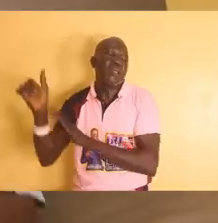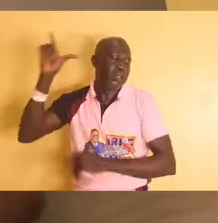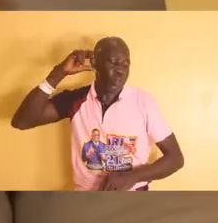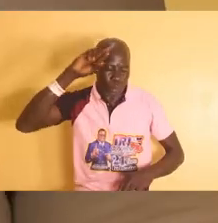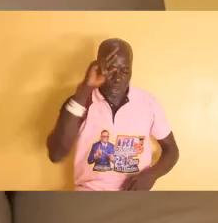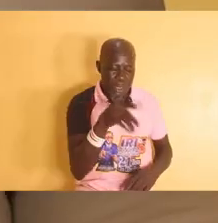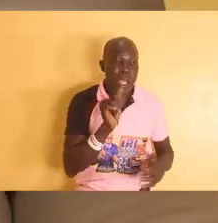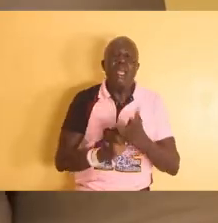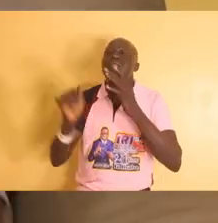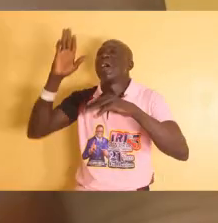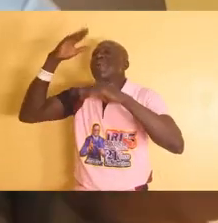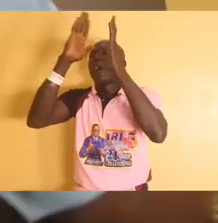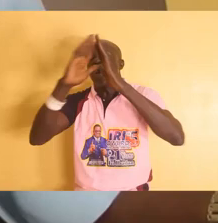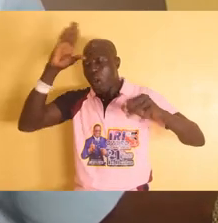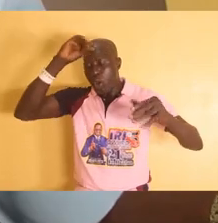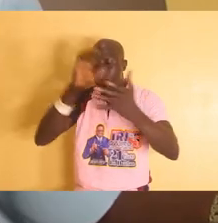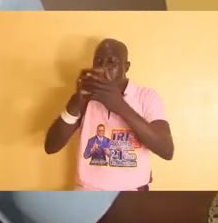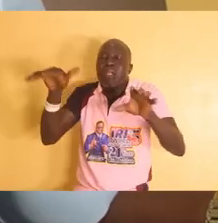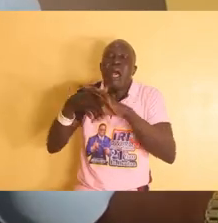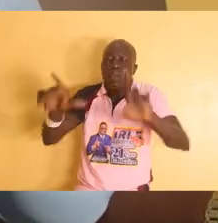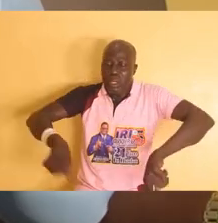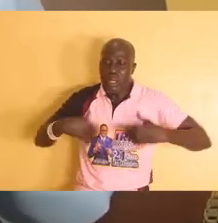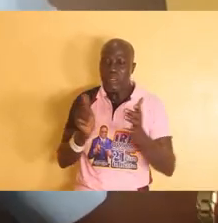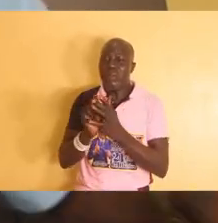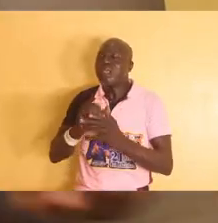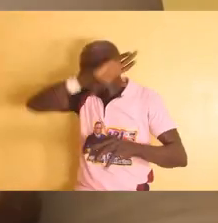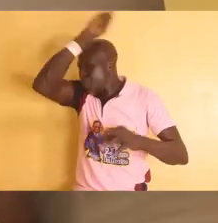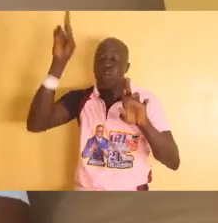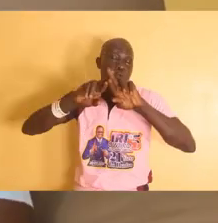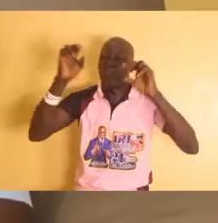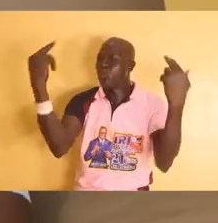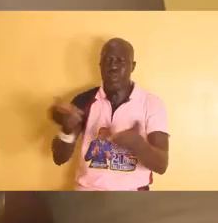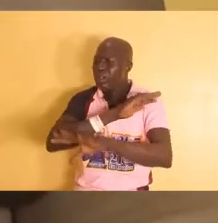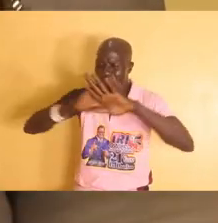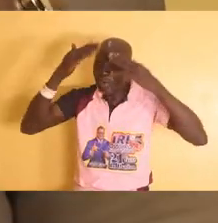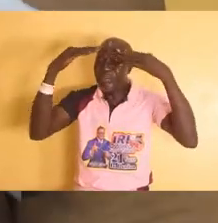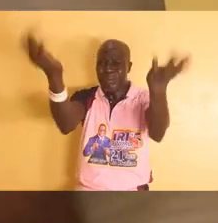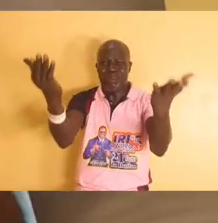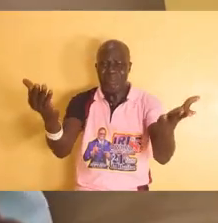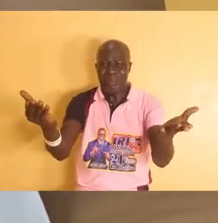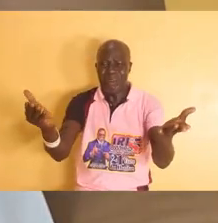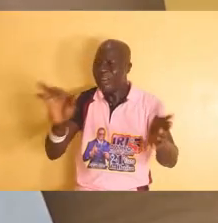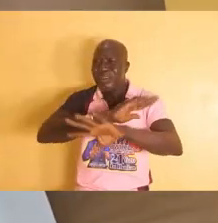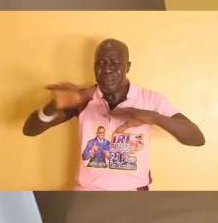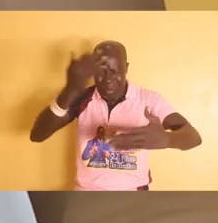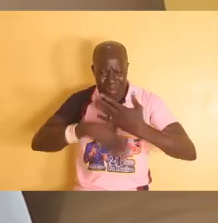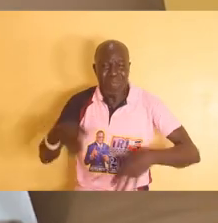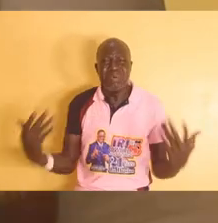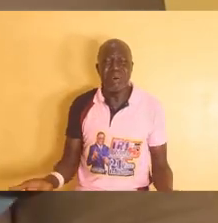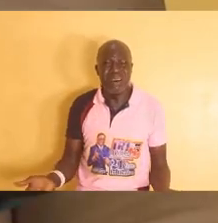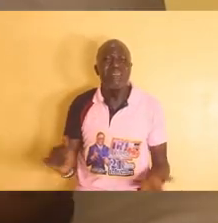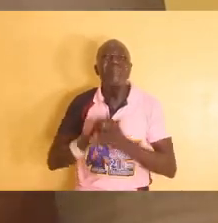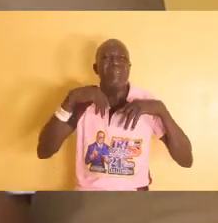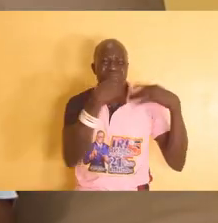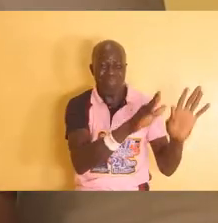sàn. Ilé ọkọ tó wà yẹn. Your husband's house is your house. Tí o wà rẹ̀ nígbà. Da o wọ̀n jẹ́ yọ̀ lẹ́pẹ̀rẹ́. Wọ́n ní pé ọ̀bí máa wọ́n àkàrẹ́ sí. Wọ́n